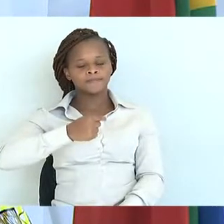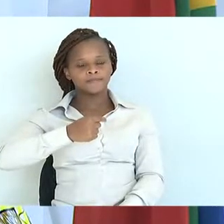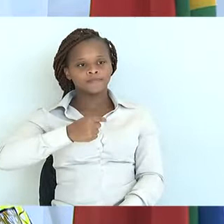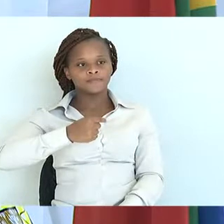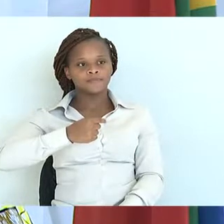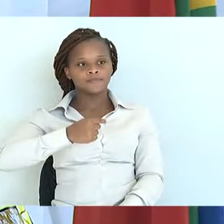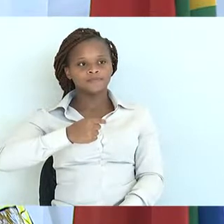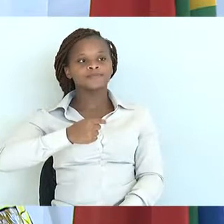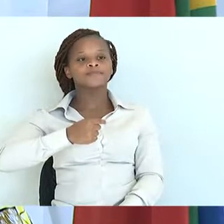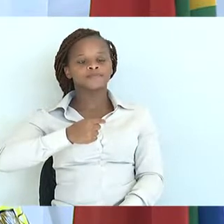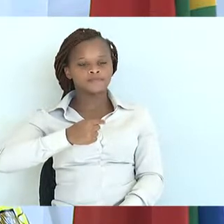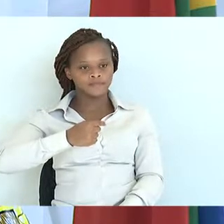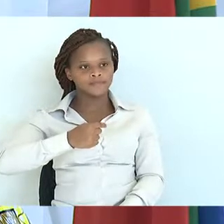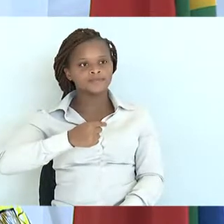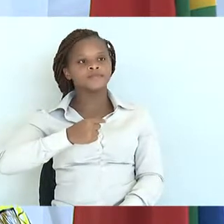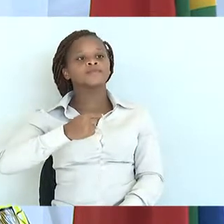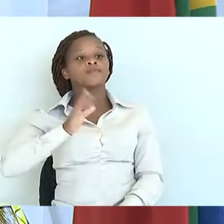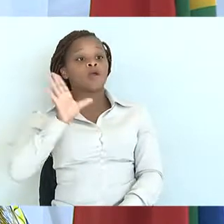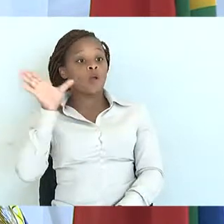all